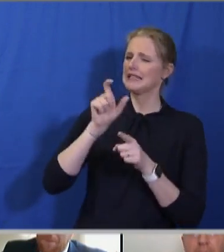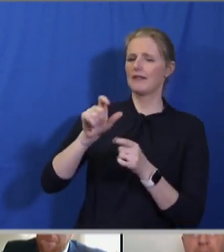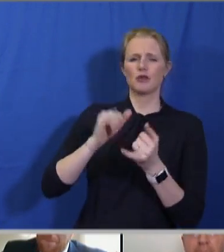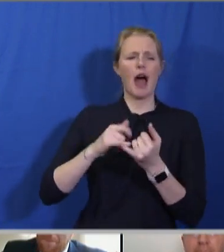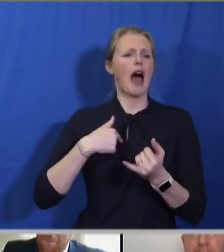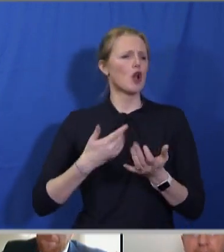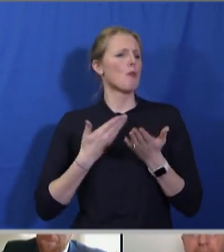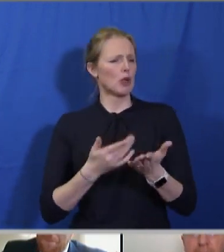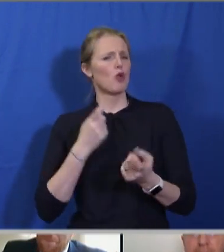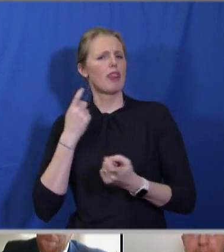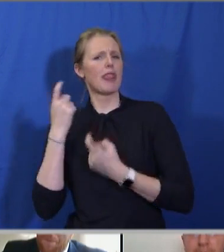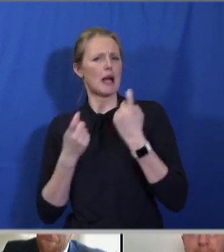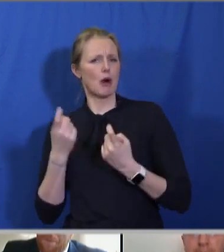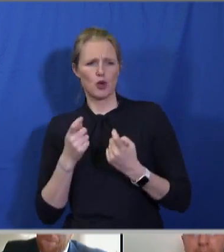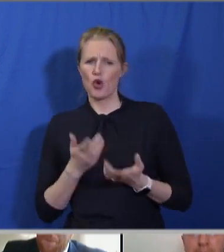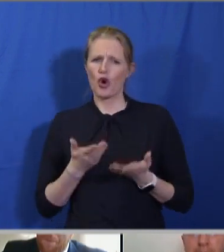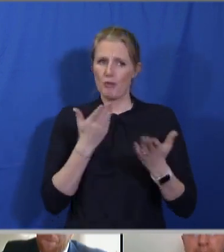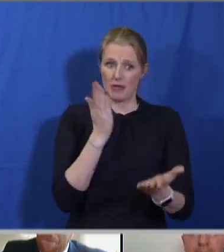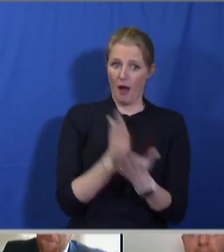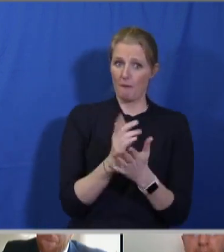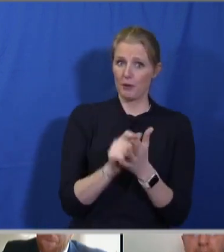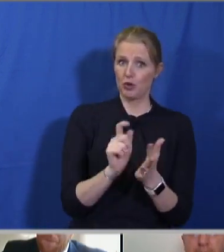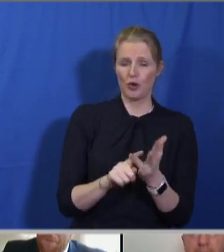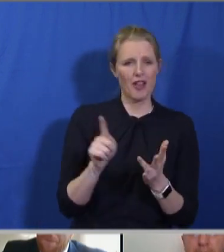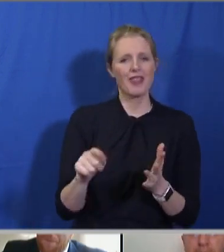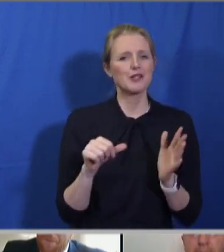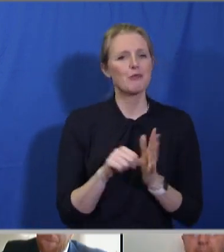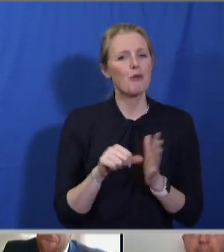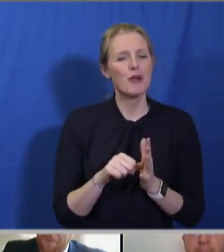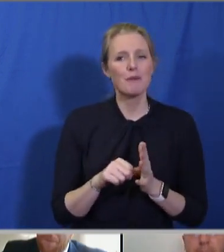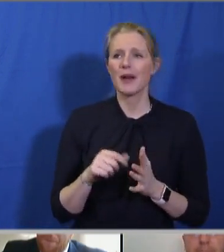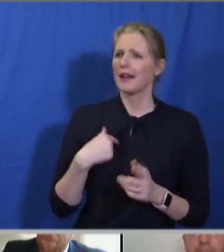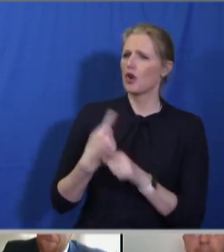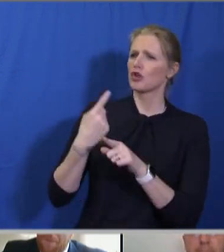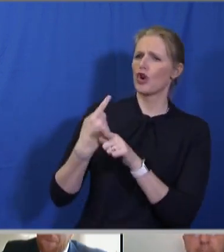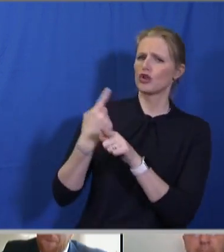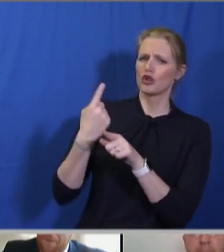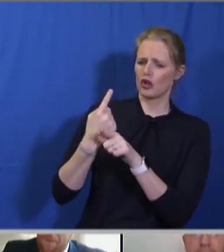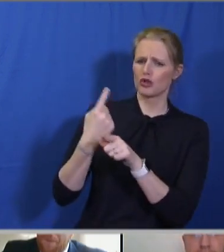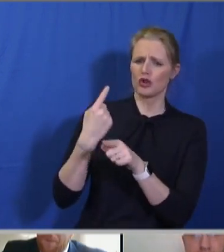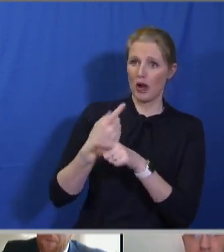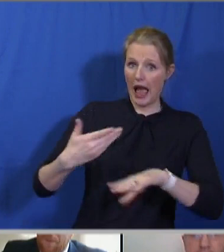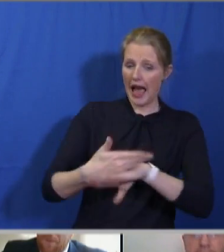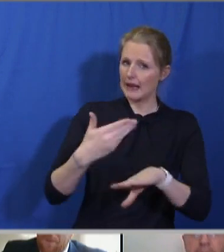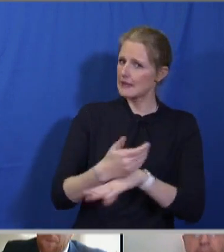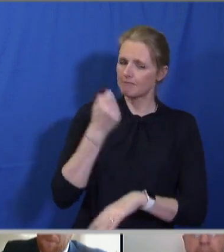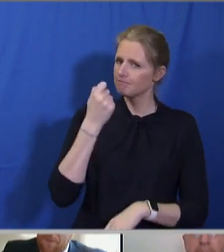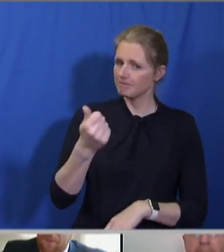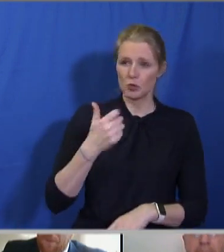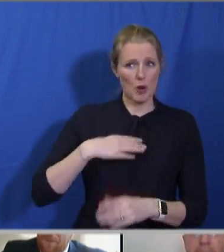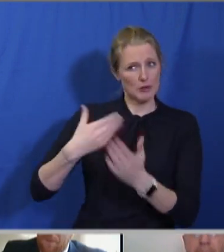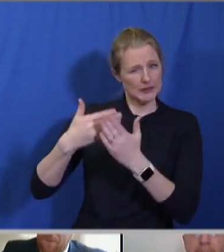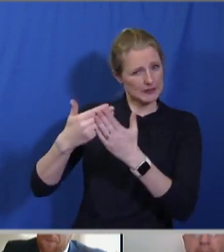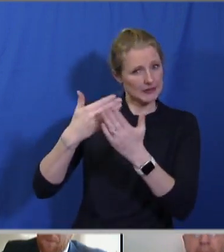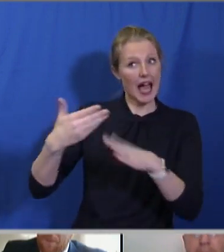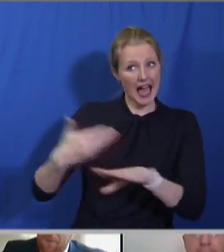as opposed to actually doing it, and that sometimes is the frustration that we have, and we've got to keep that check and keep that pressure, and that's the importance